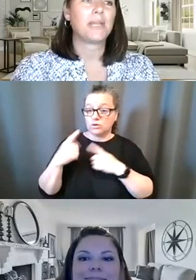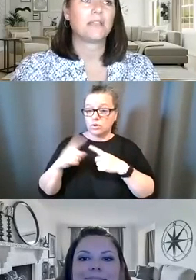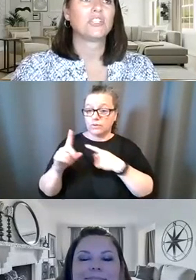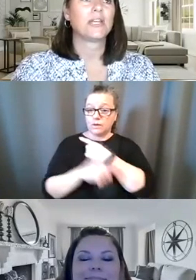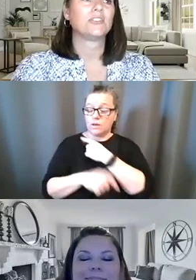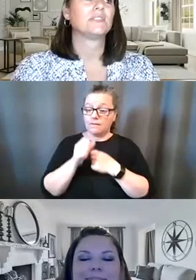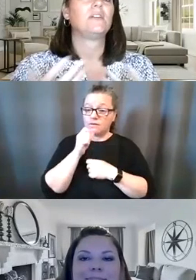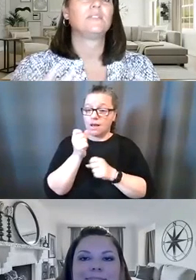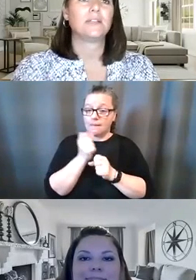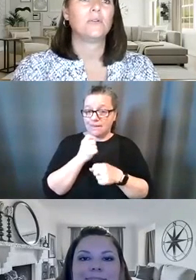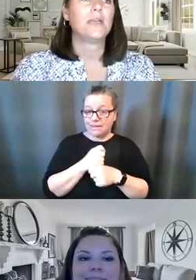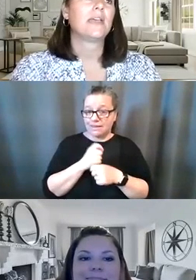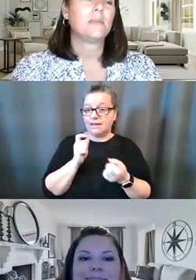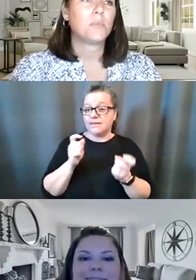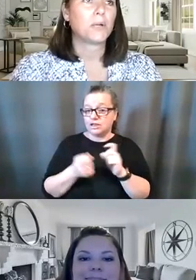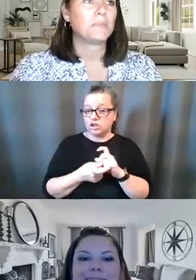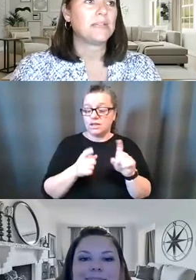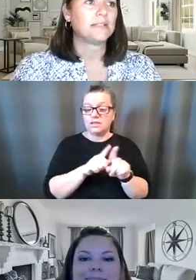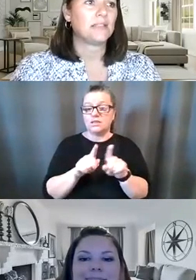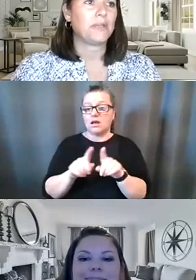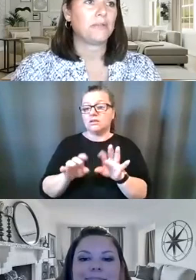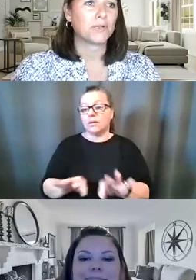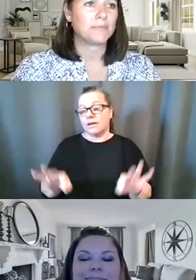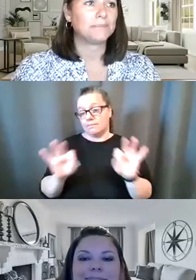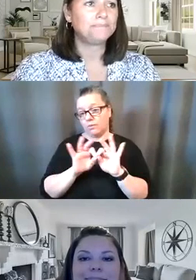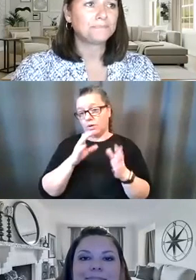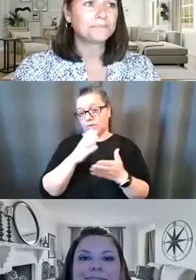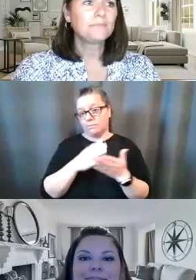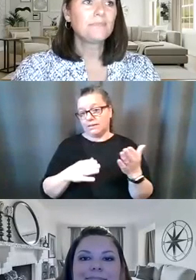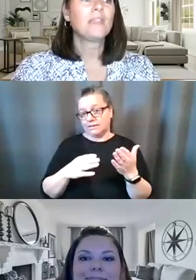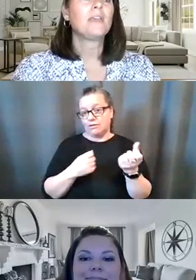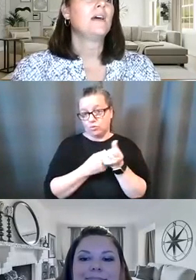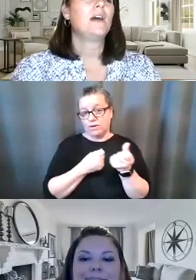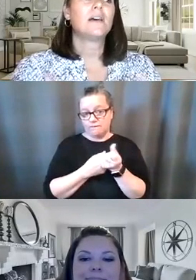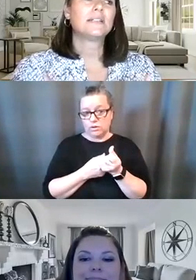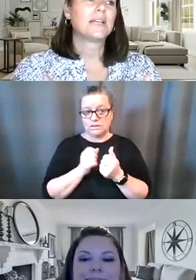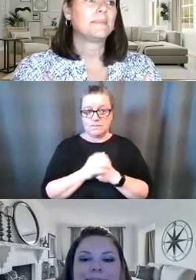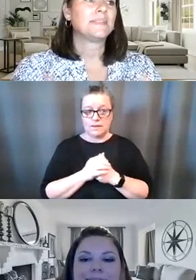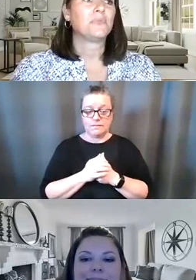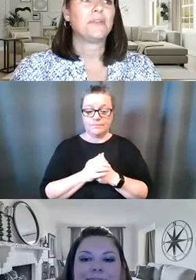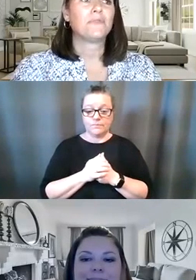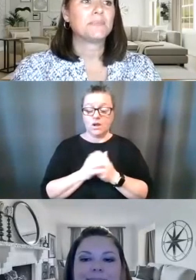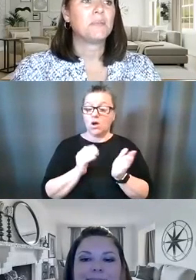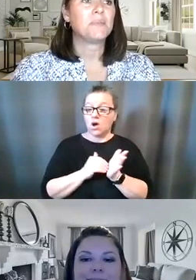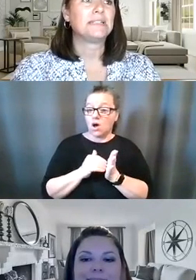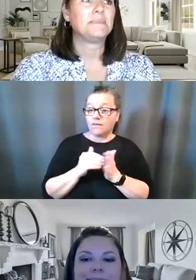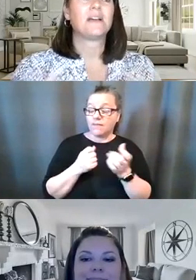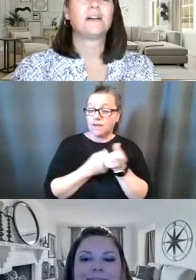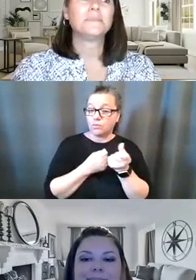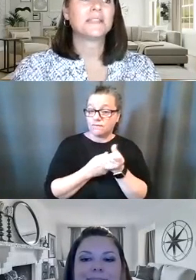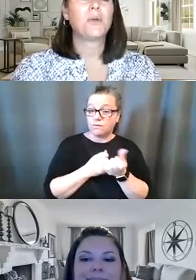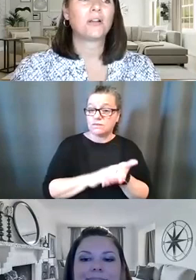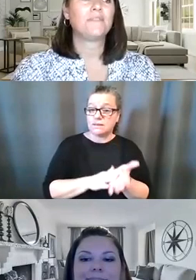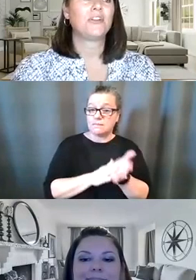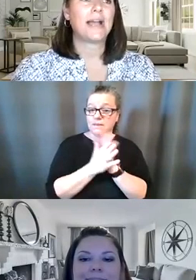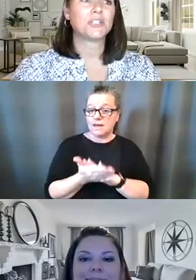not making the change is also an important piece in the reinforcement. A lot of times the reinforcement piece becomes